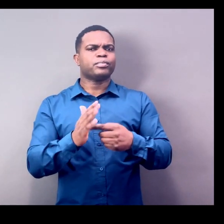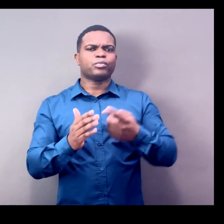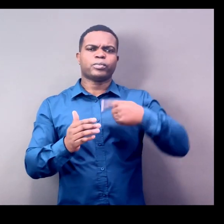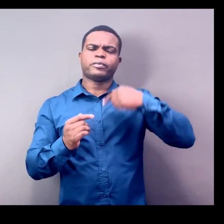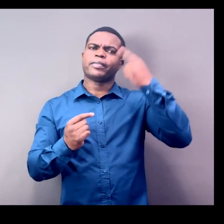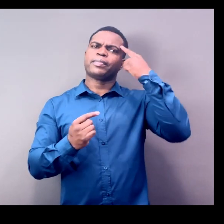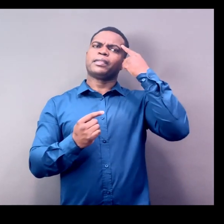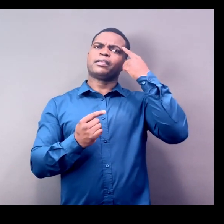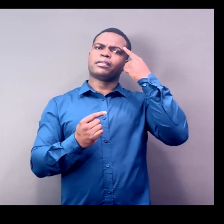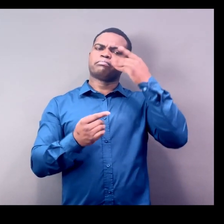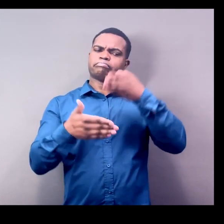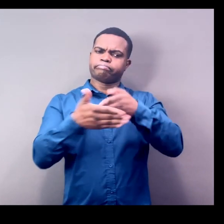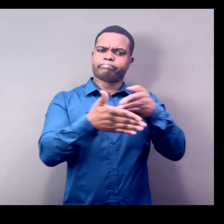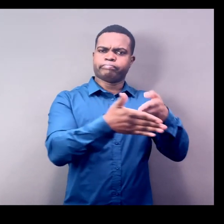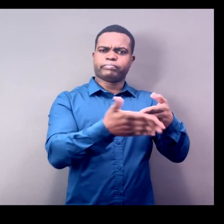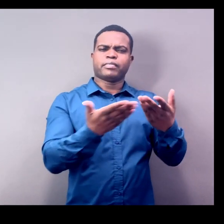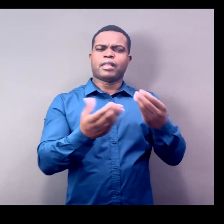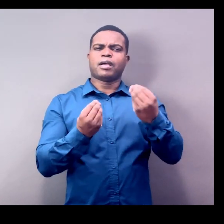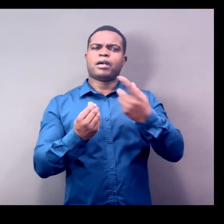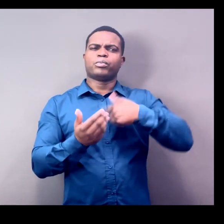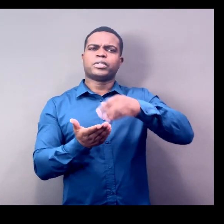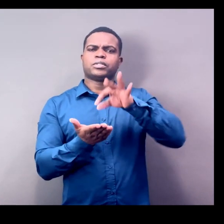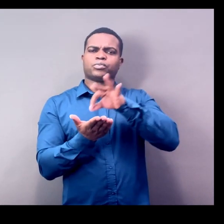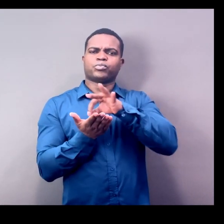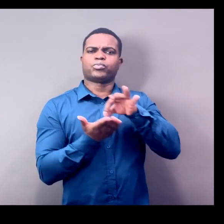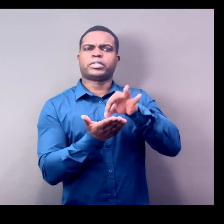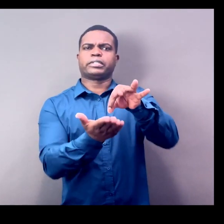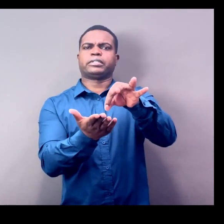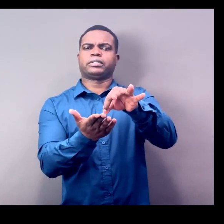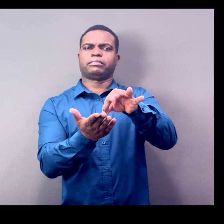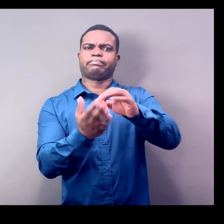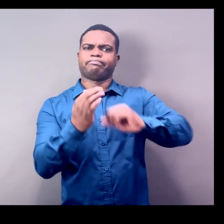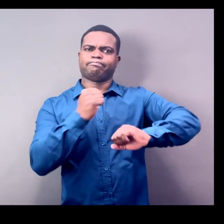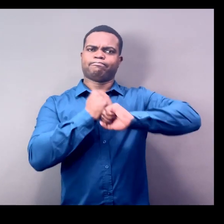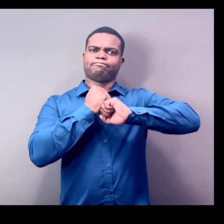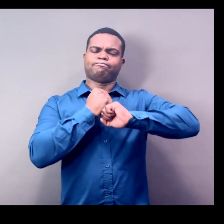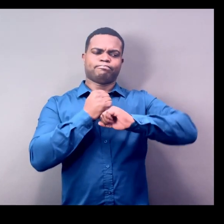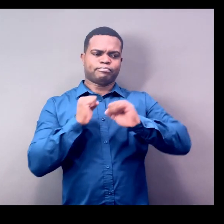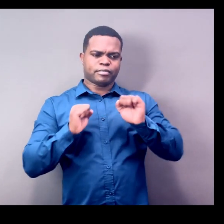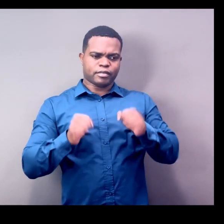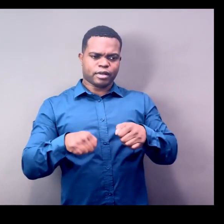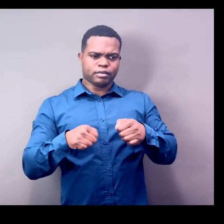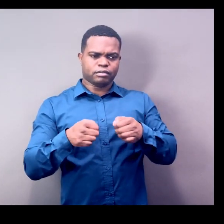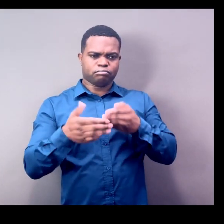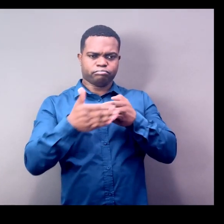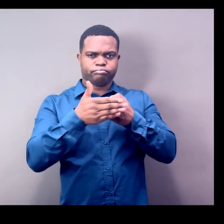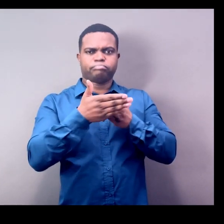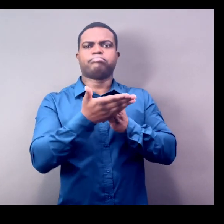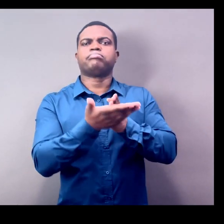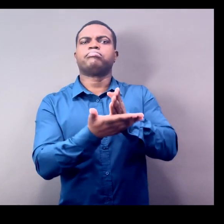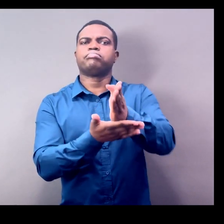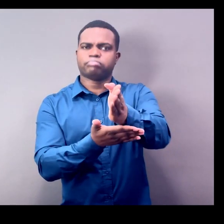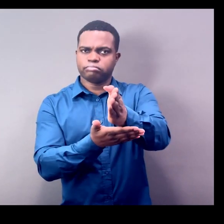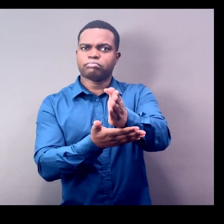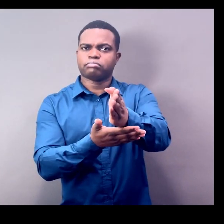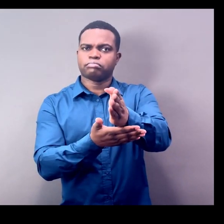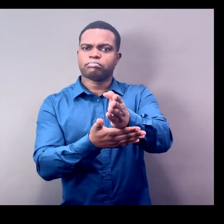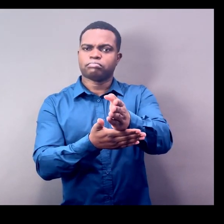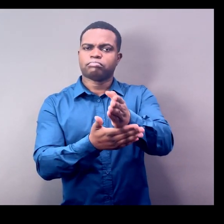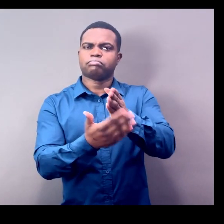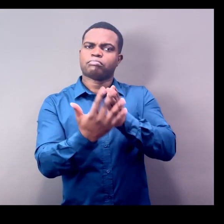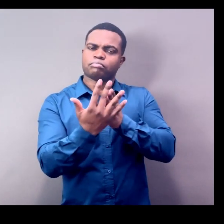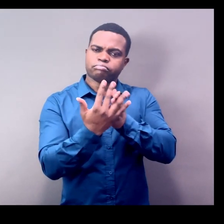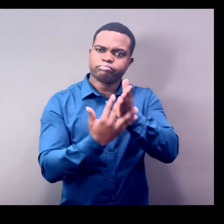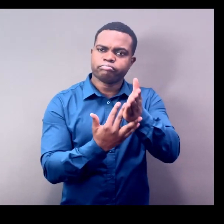start thinking about these different strategies that can be employed to overcome these barriers.